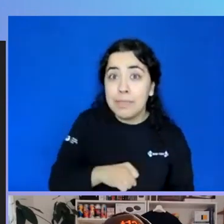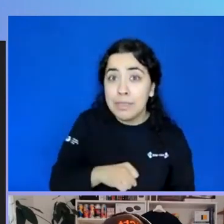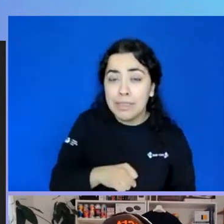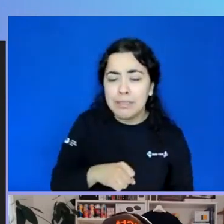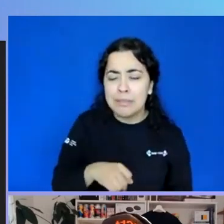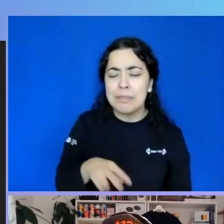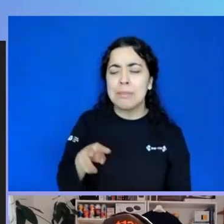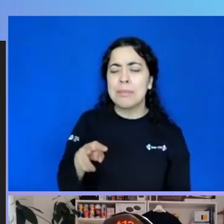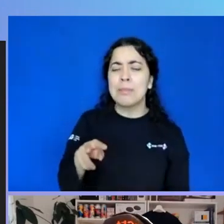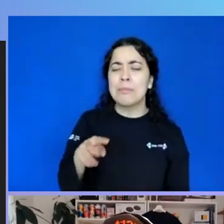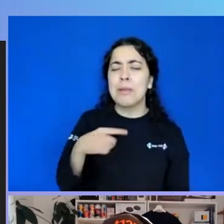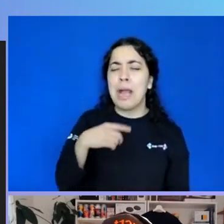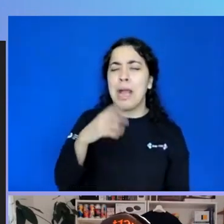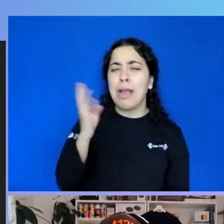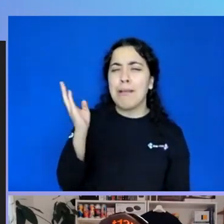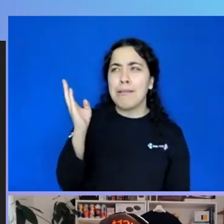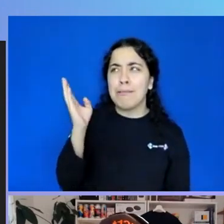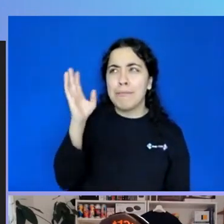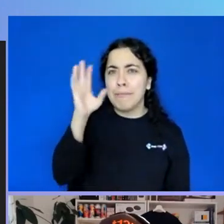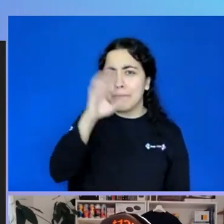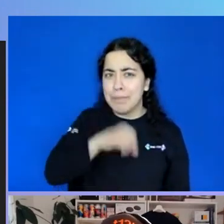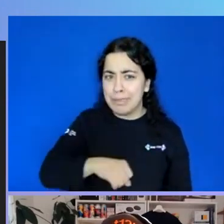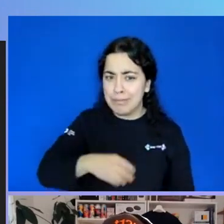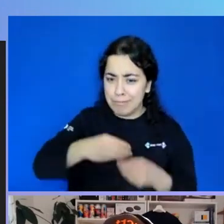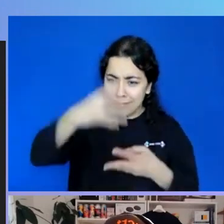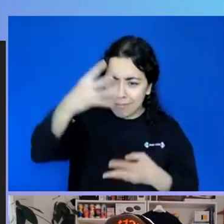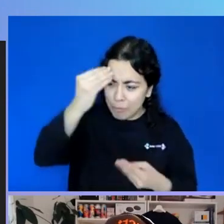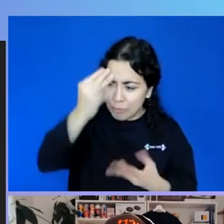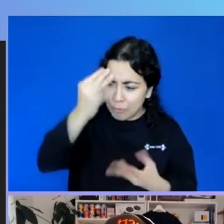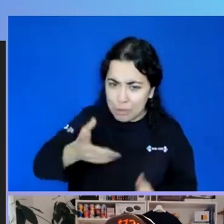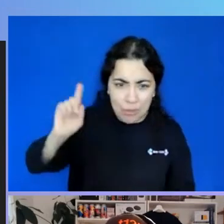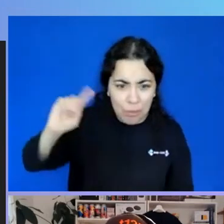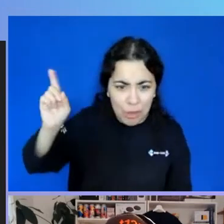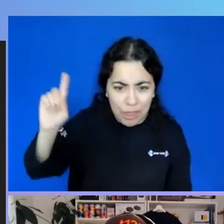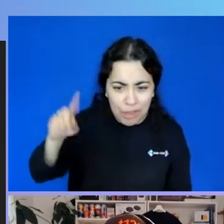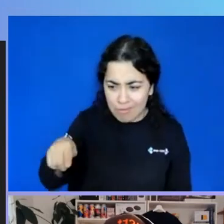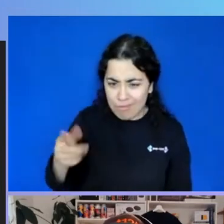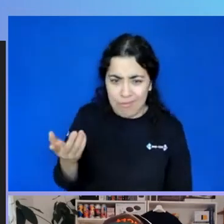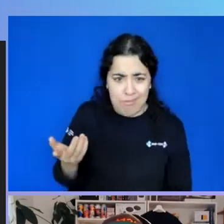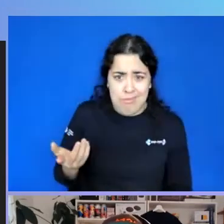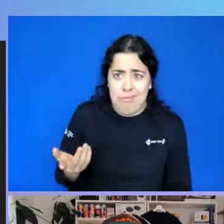missed all of this information. It doesn't display for me at all.